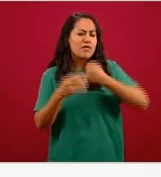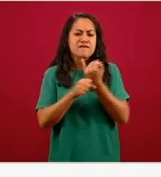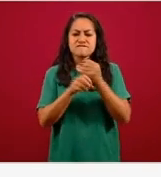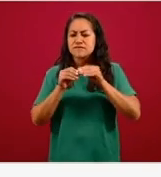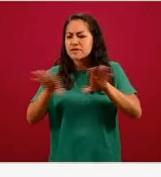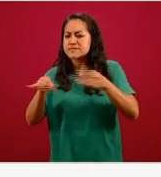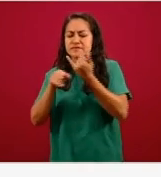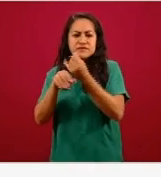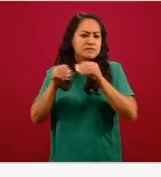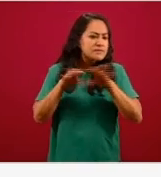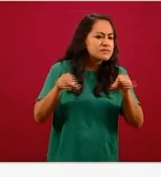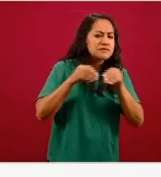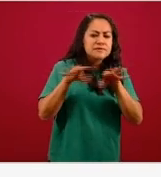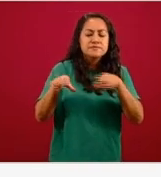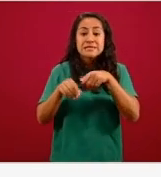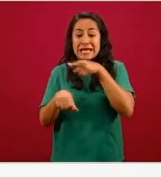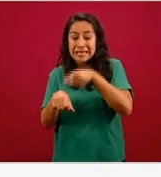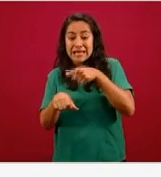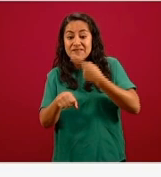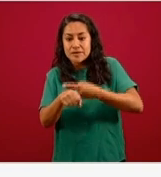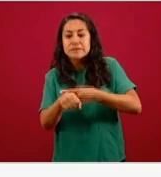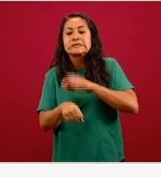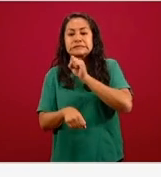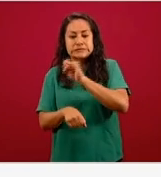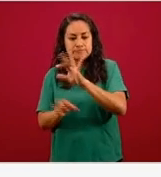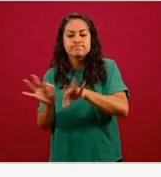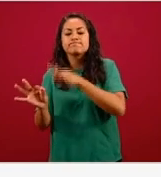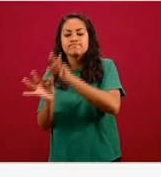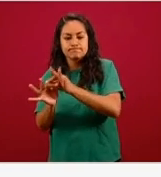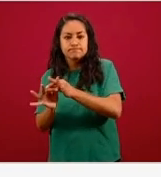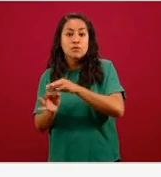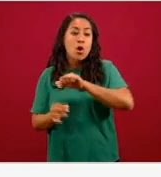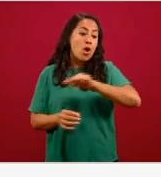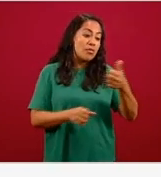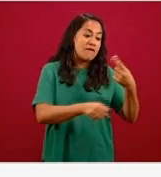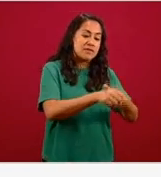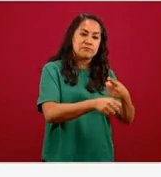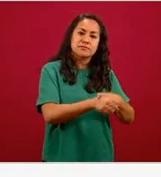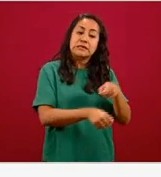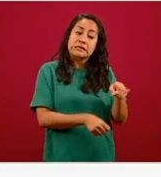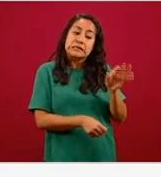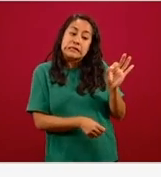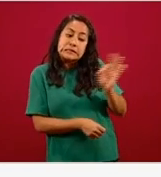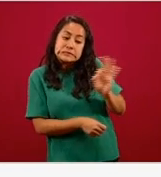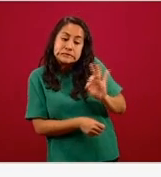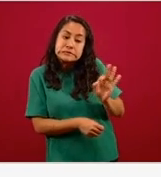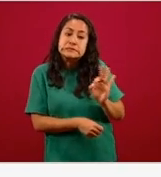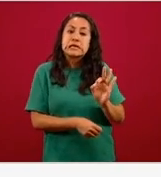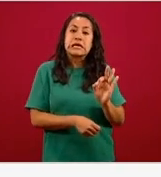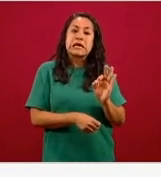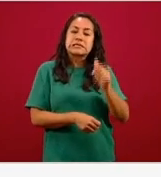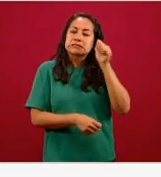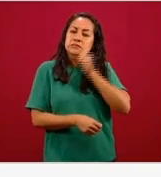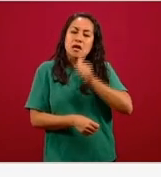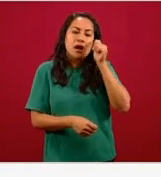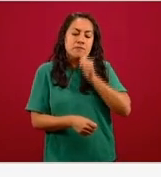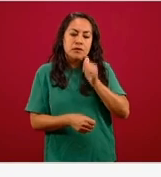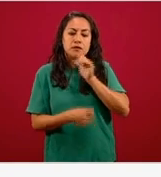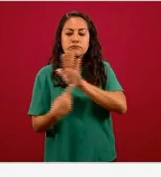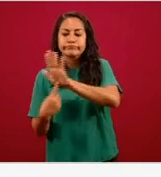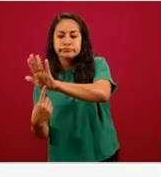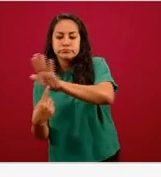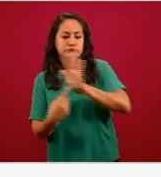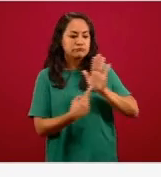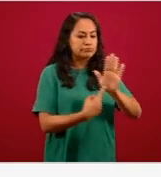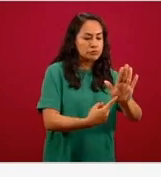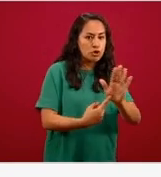the negative case statistic. But it is important to keep track of these suspect cases because the tendency that we